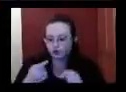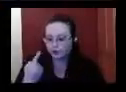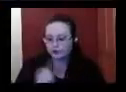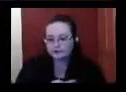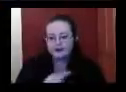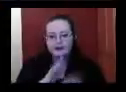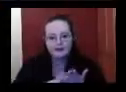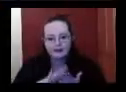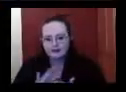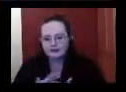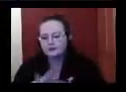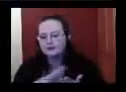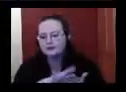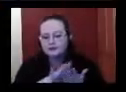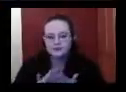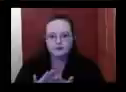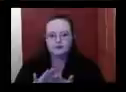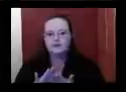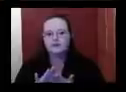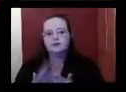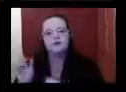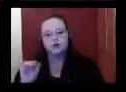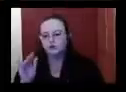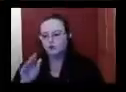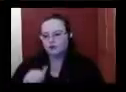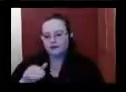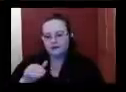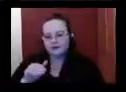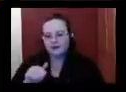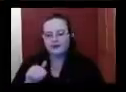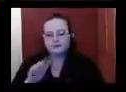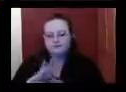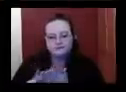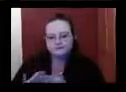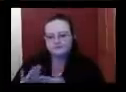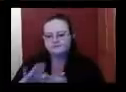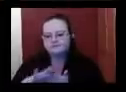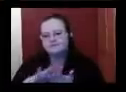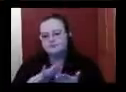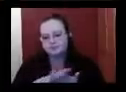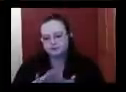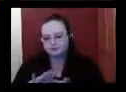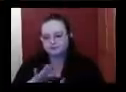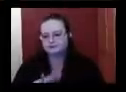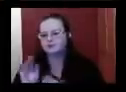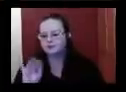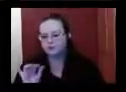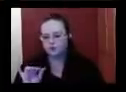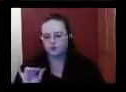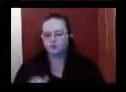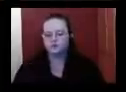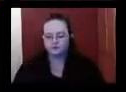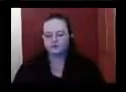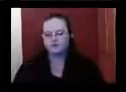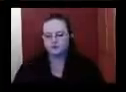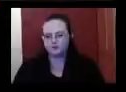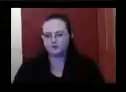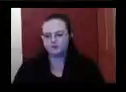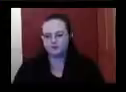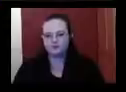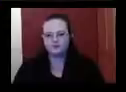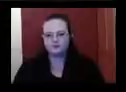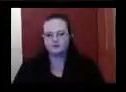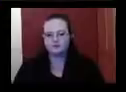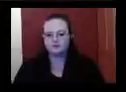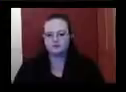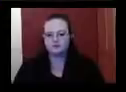students and staff are in the building, as well as each evening once our students and staff have left